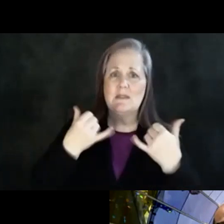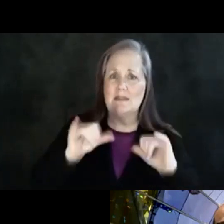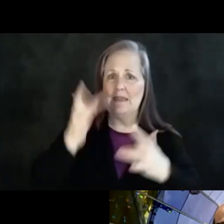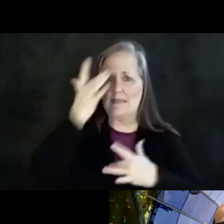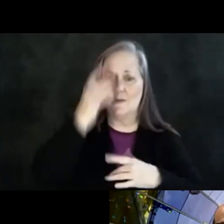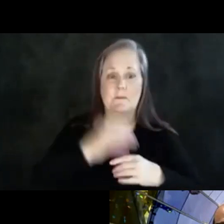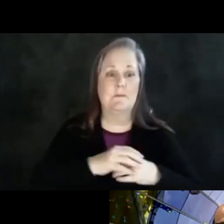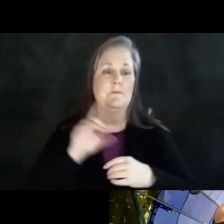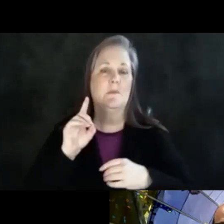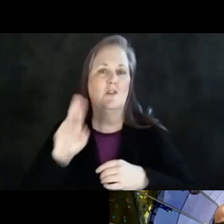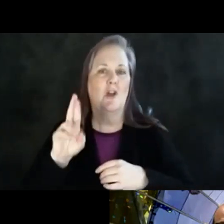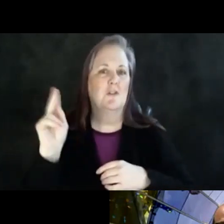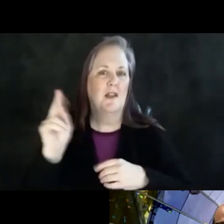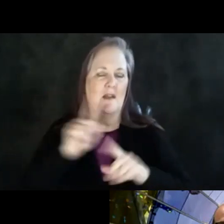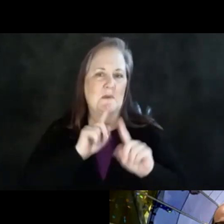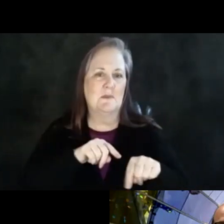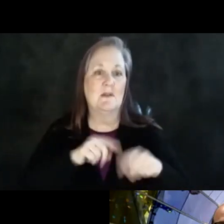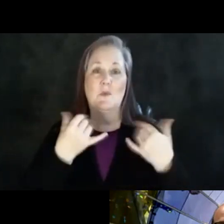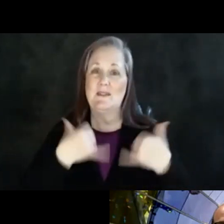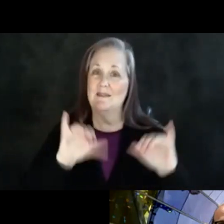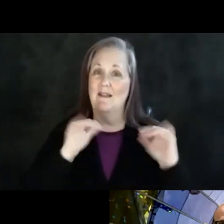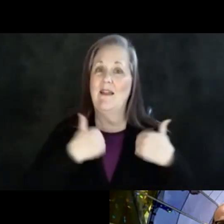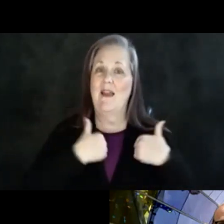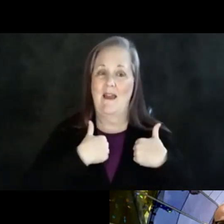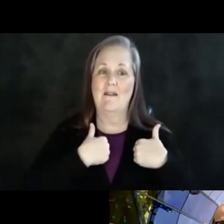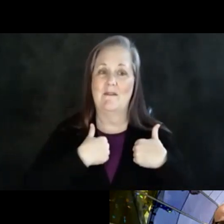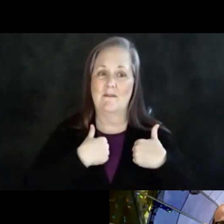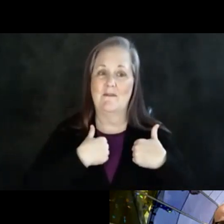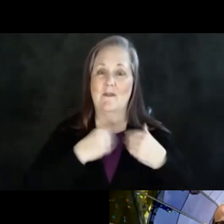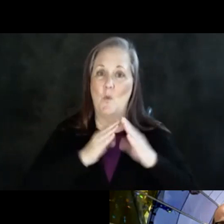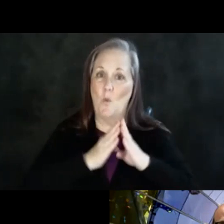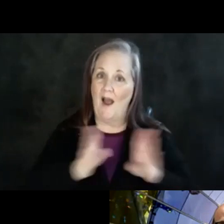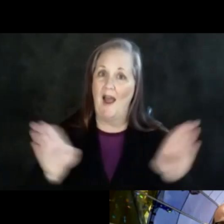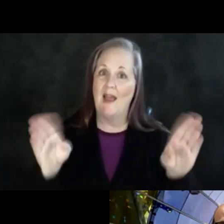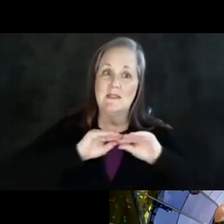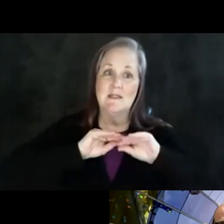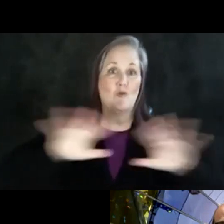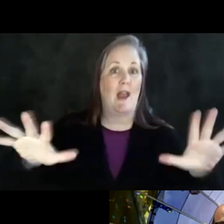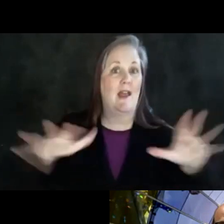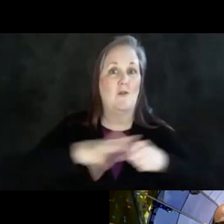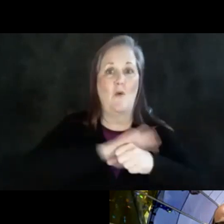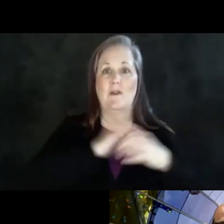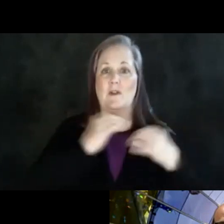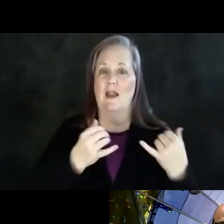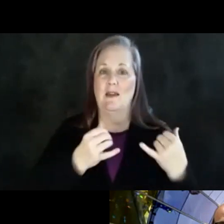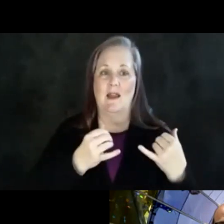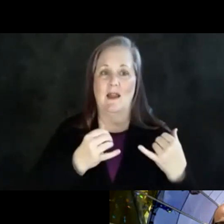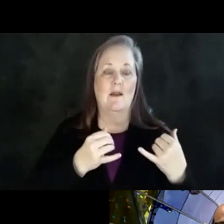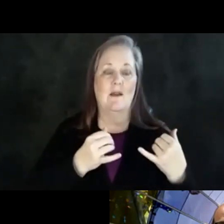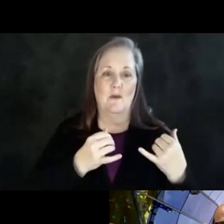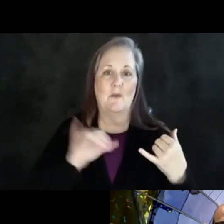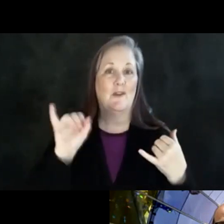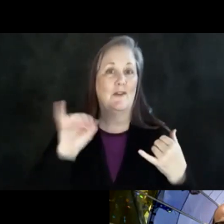Right now, especially since we still have pretty widespread COVID-19 infections